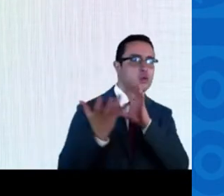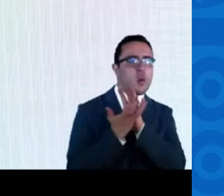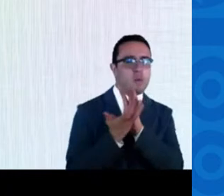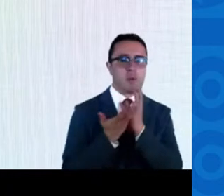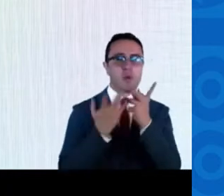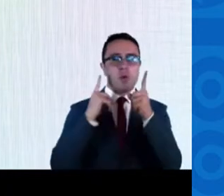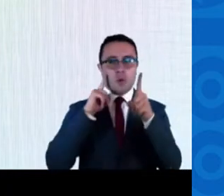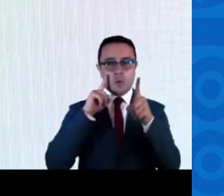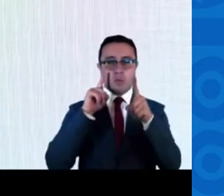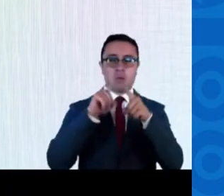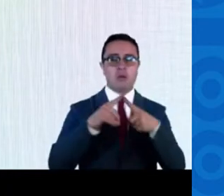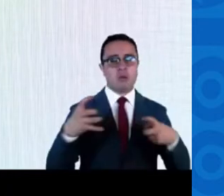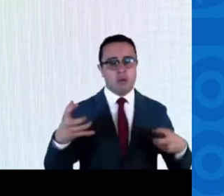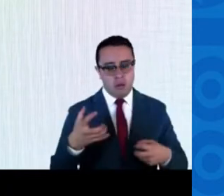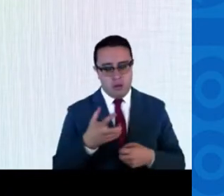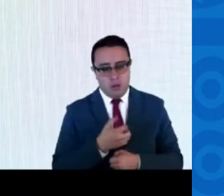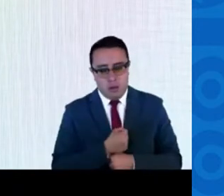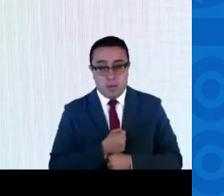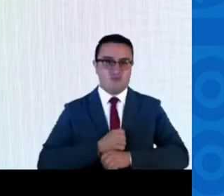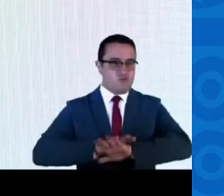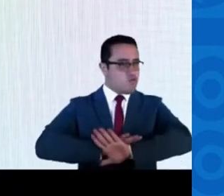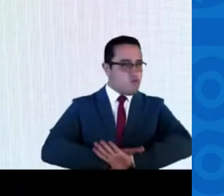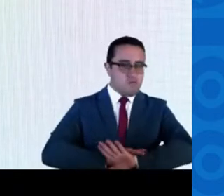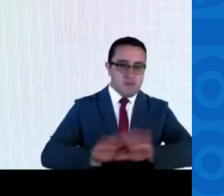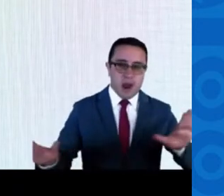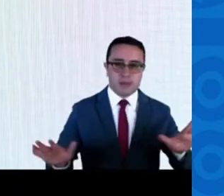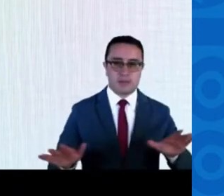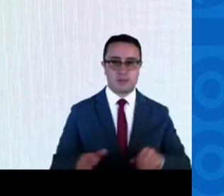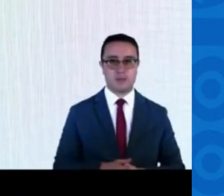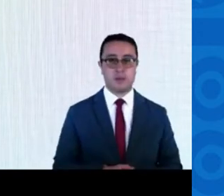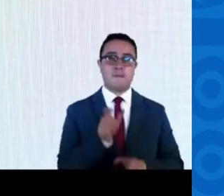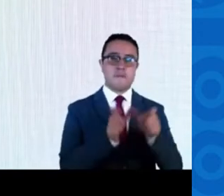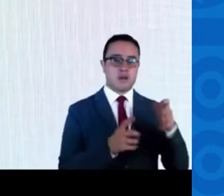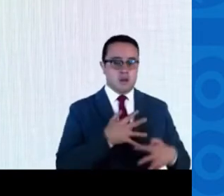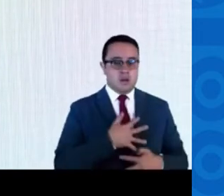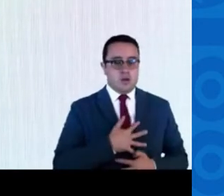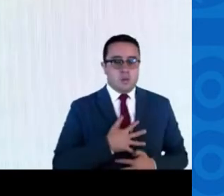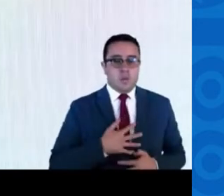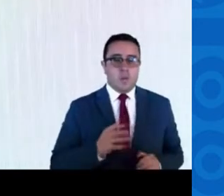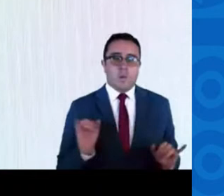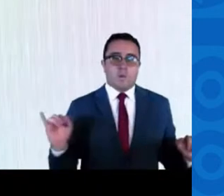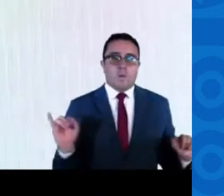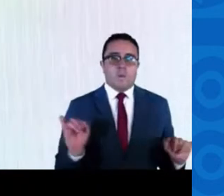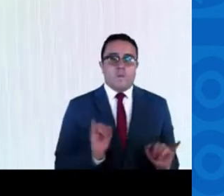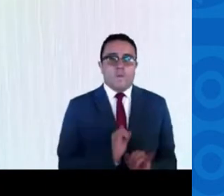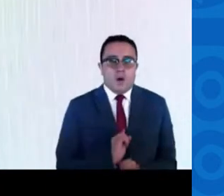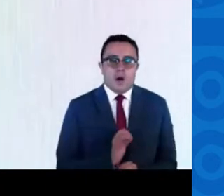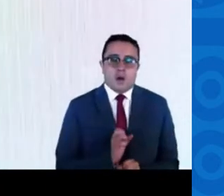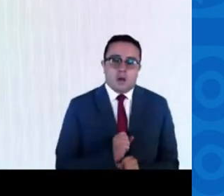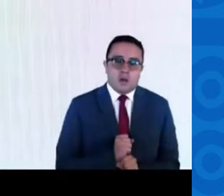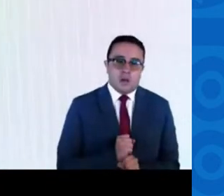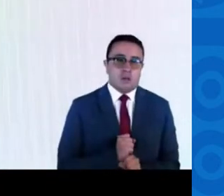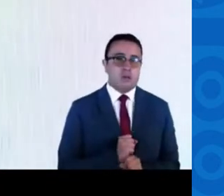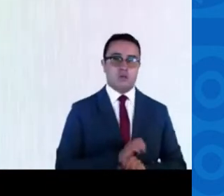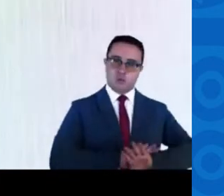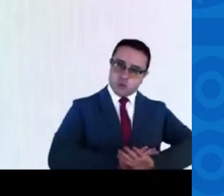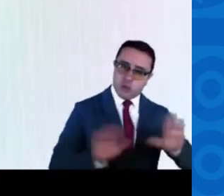requires nowadays in order to reduce and to eliminate hunger and to improve